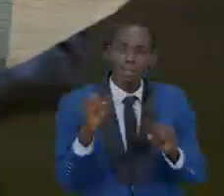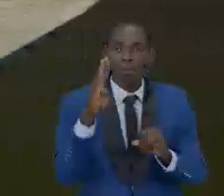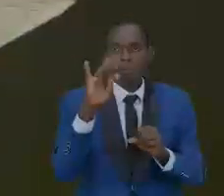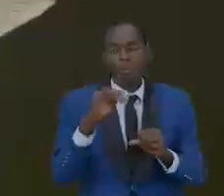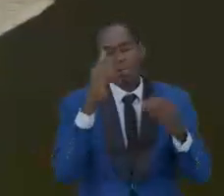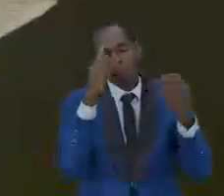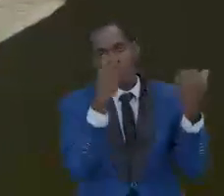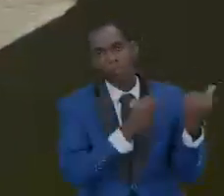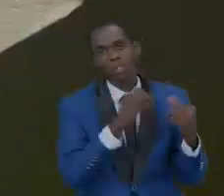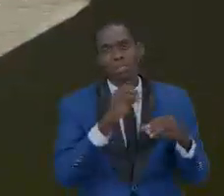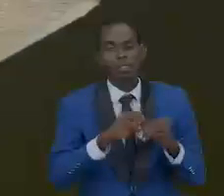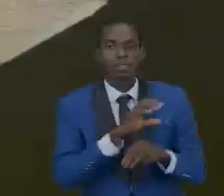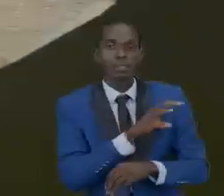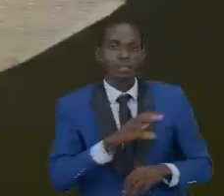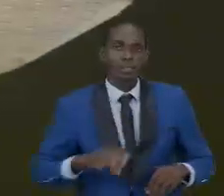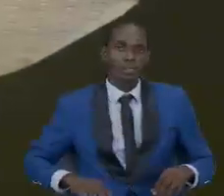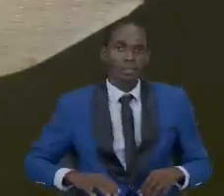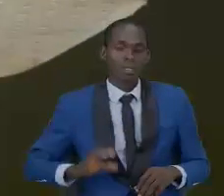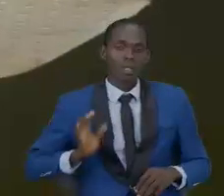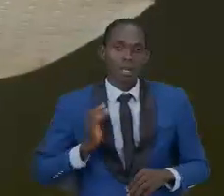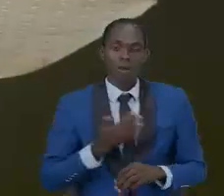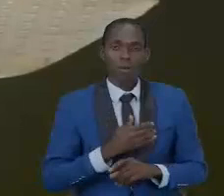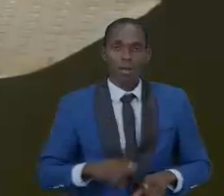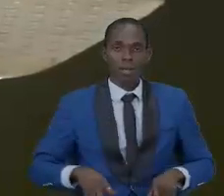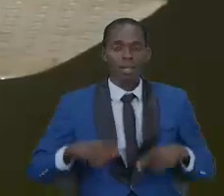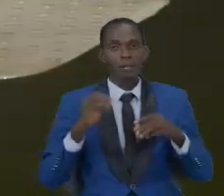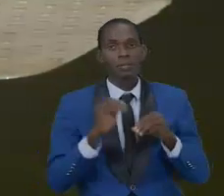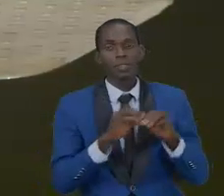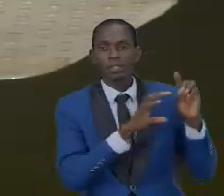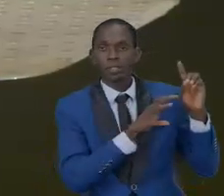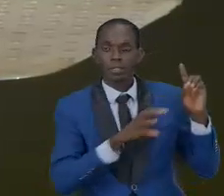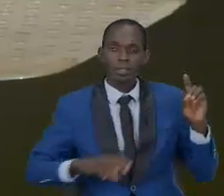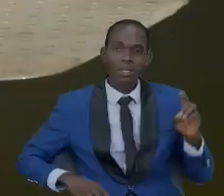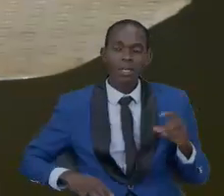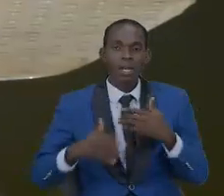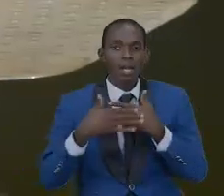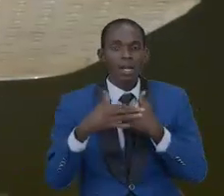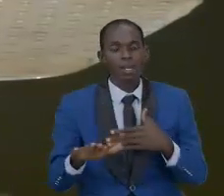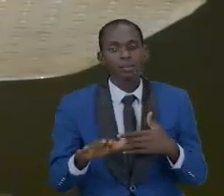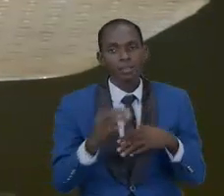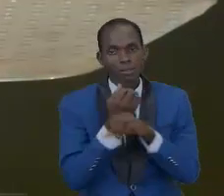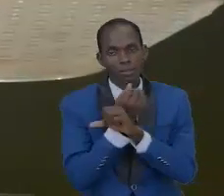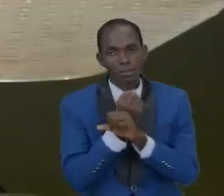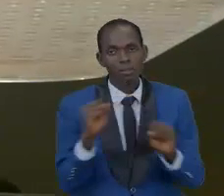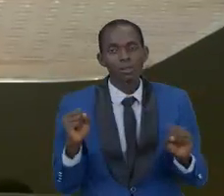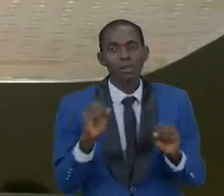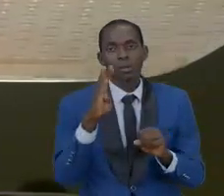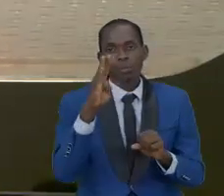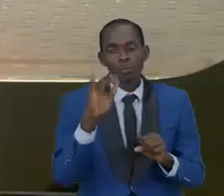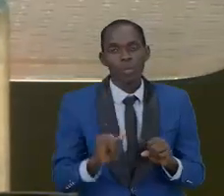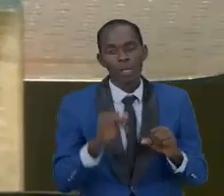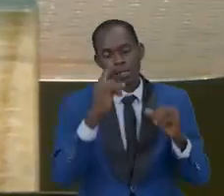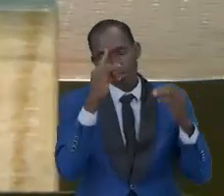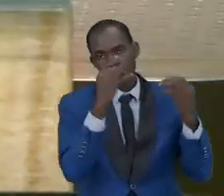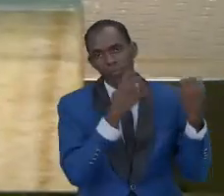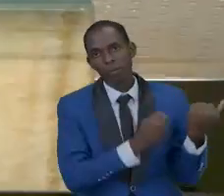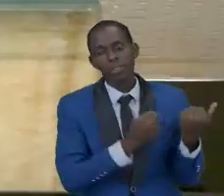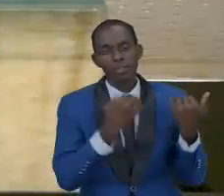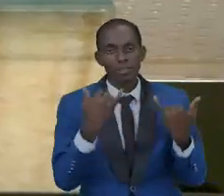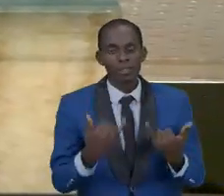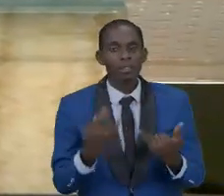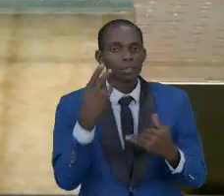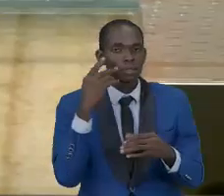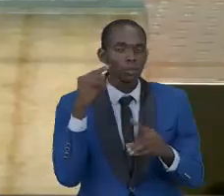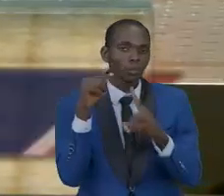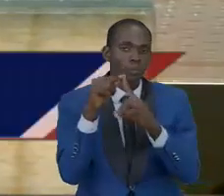in Christ Our Life In Christ after justification by faith let's come to